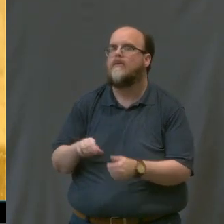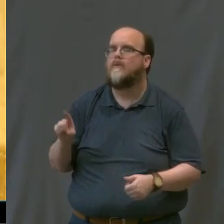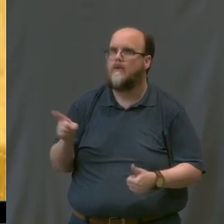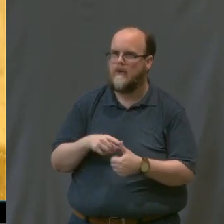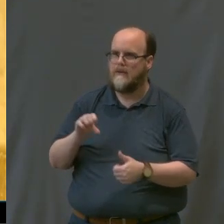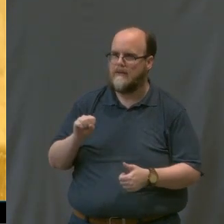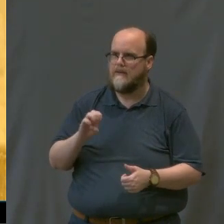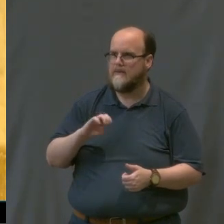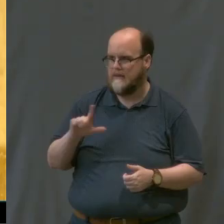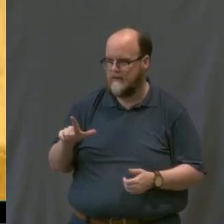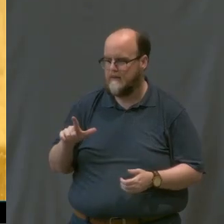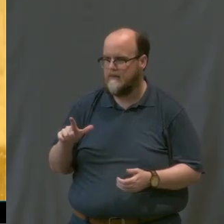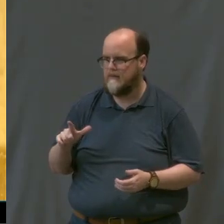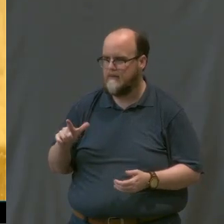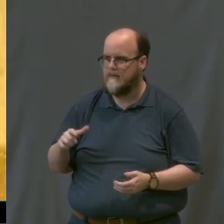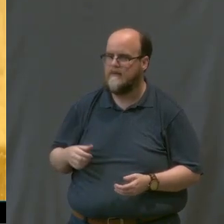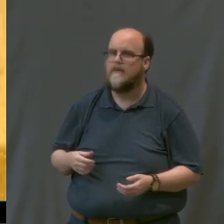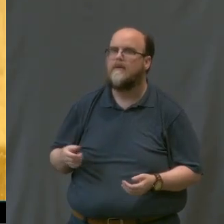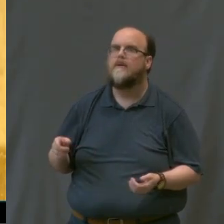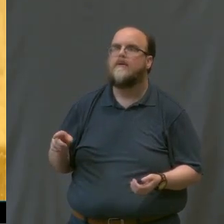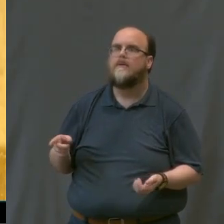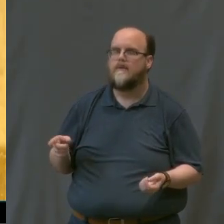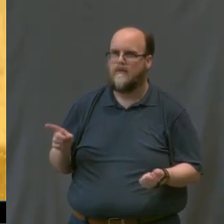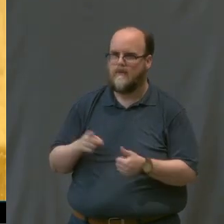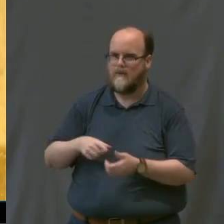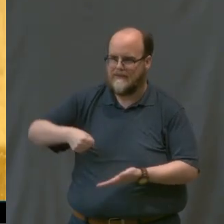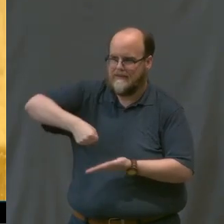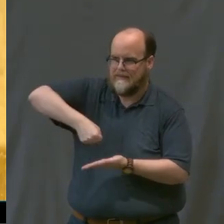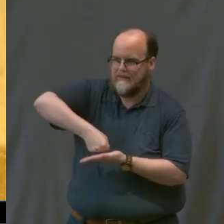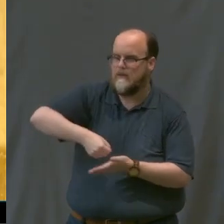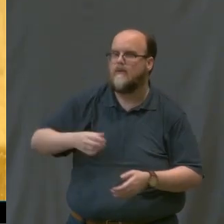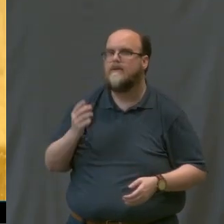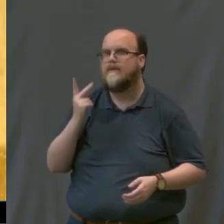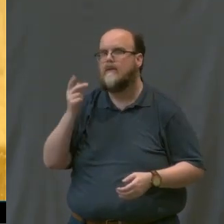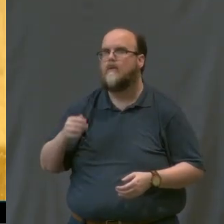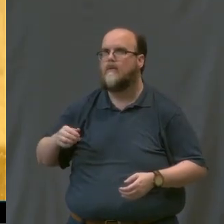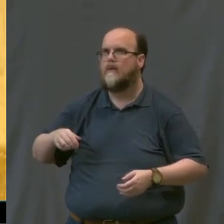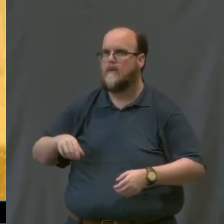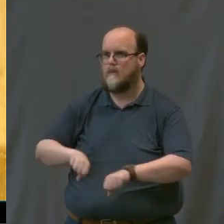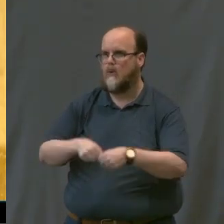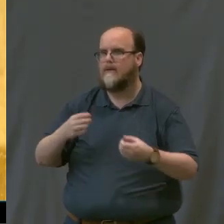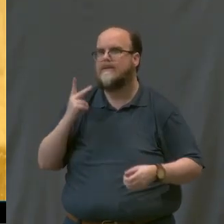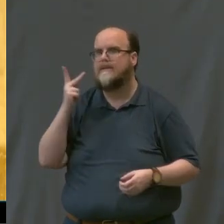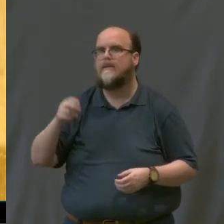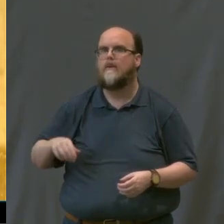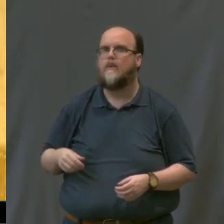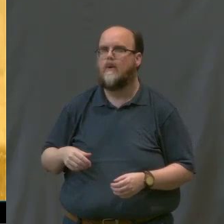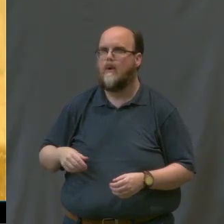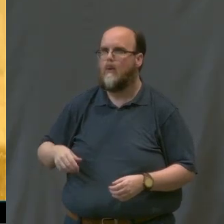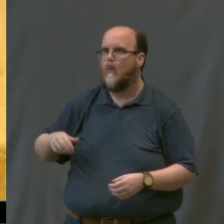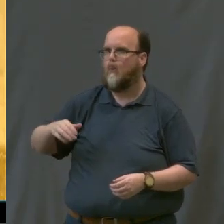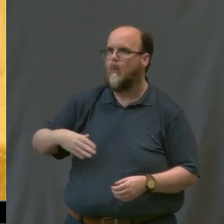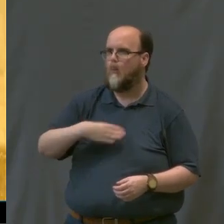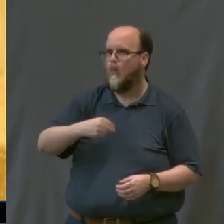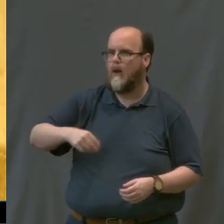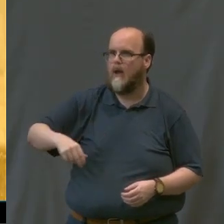first seal, we say a white horse, and he that sat on it had a bow, a crown, and was given to him. And